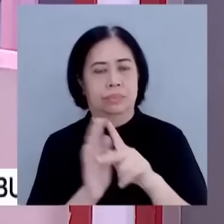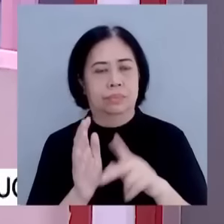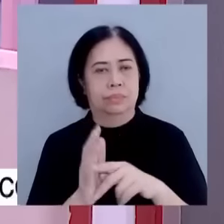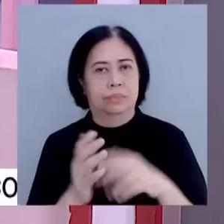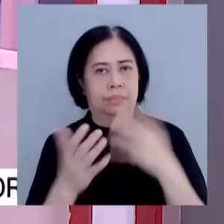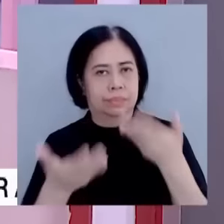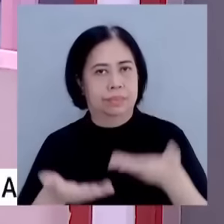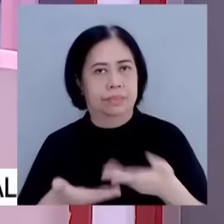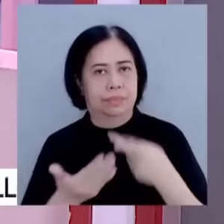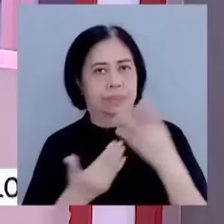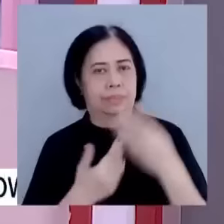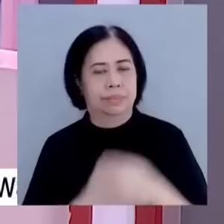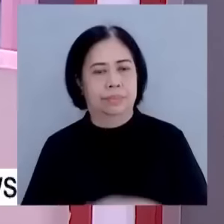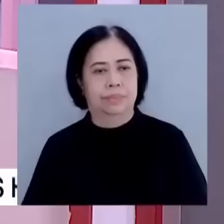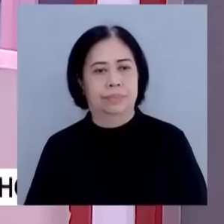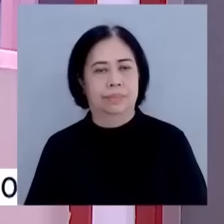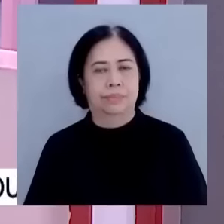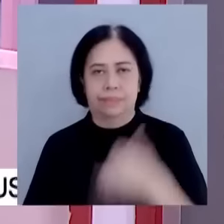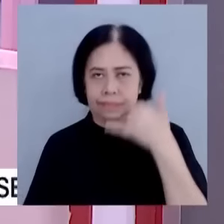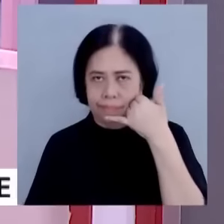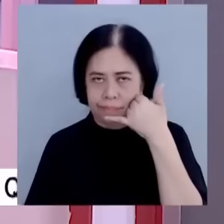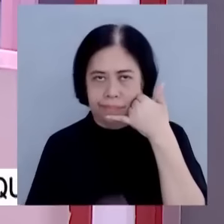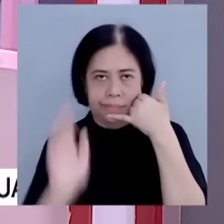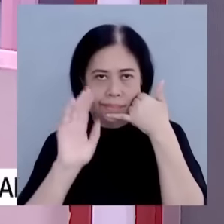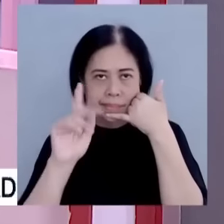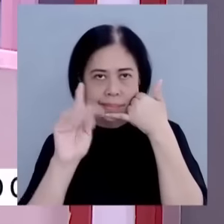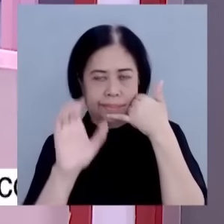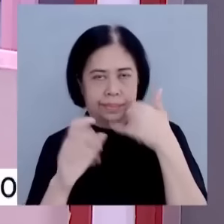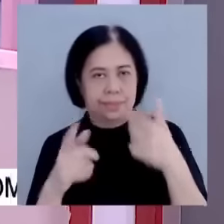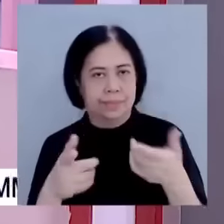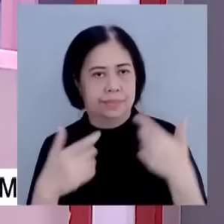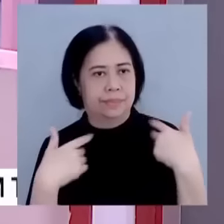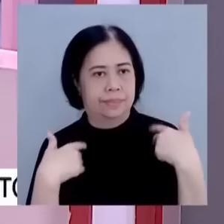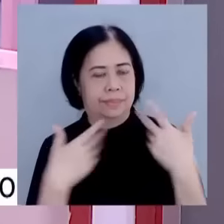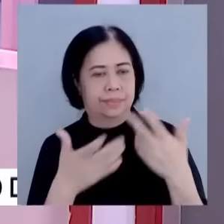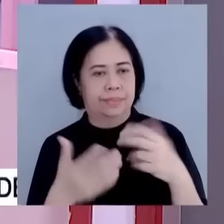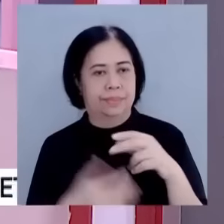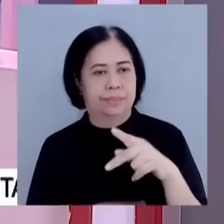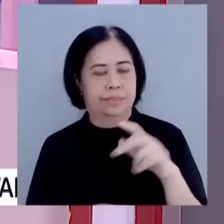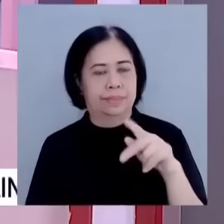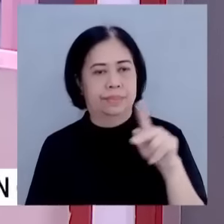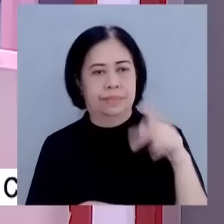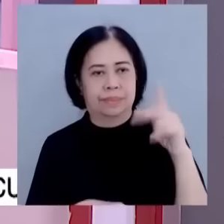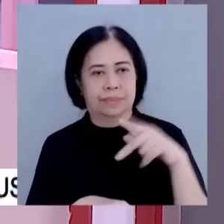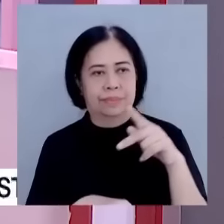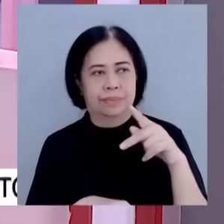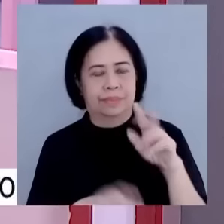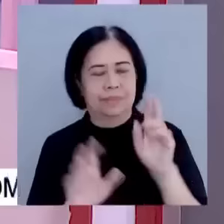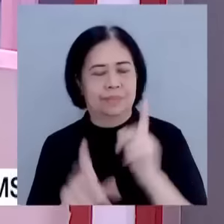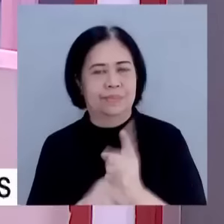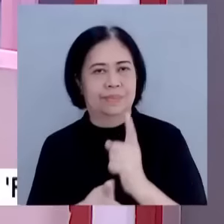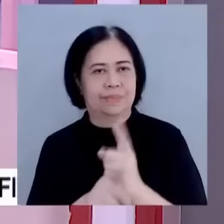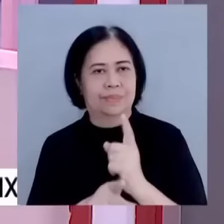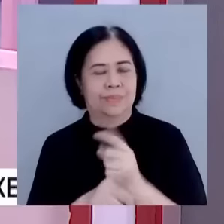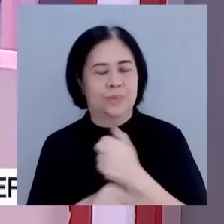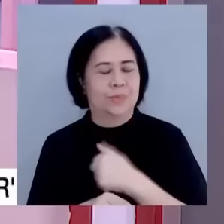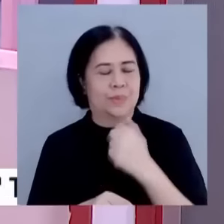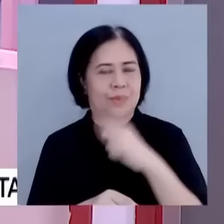program. Hi, Casey. Good afternoon. I'm with Pierce, Political Economic Elemental Research. Correct. Sorry about